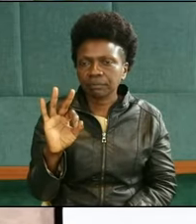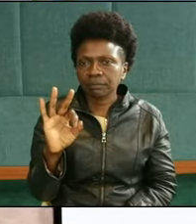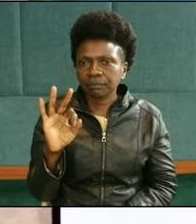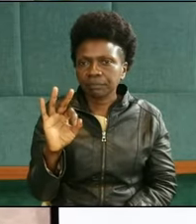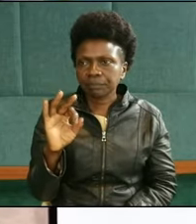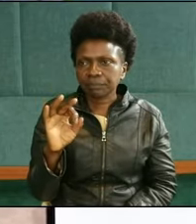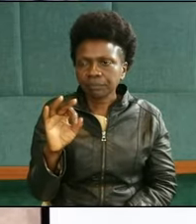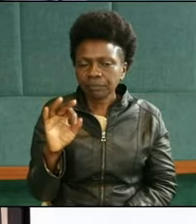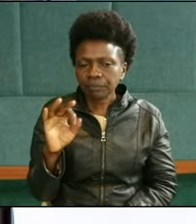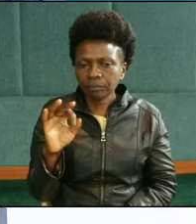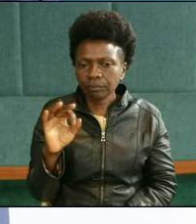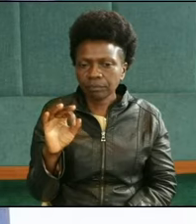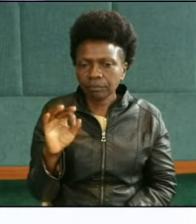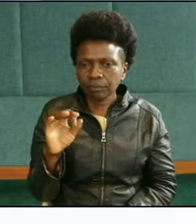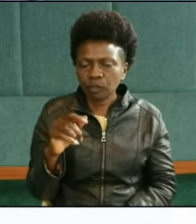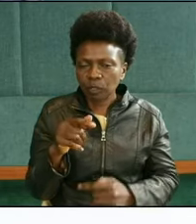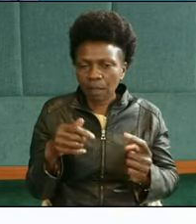833. We come back to Revelation 5.